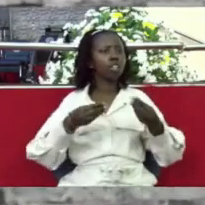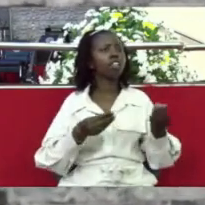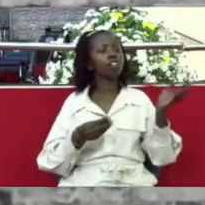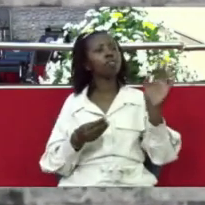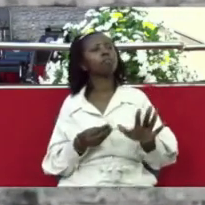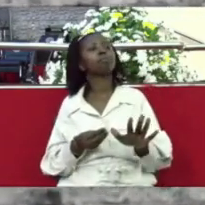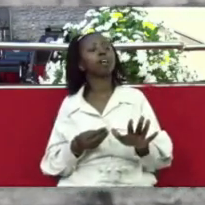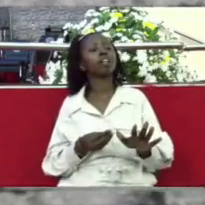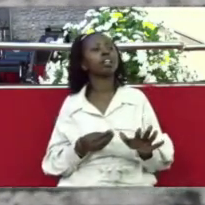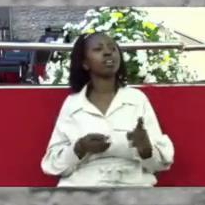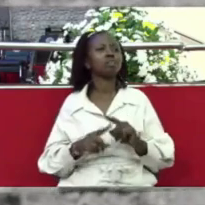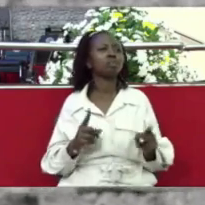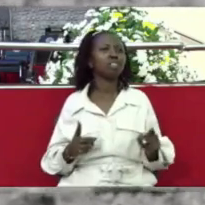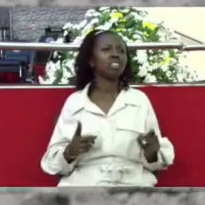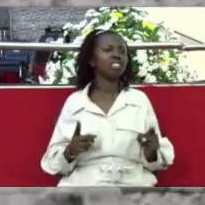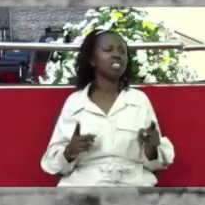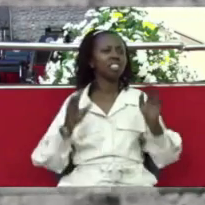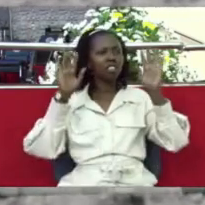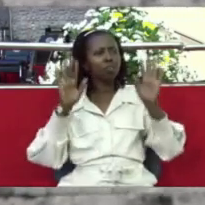But that doesn't make sense.